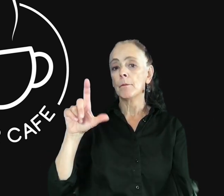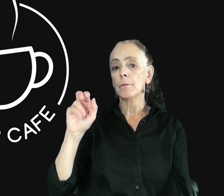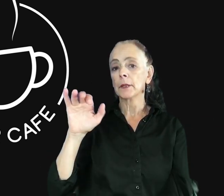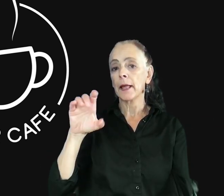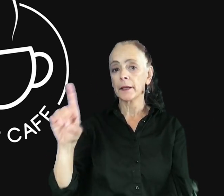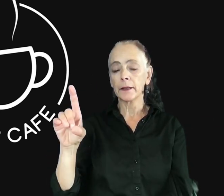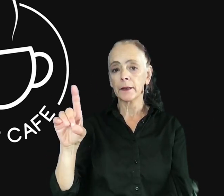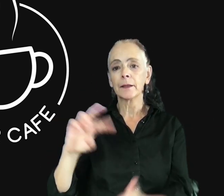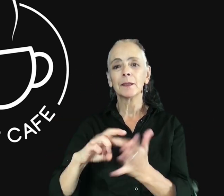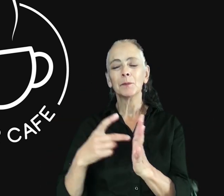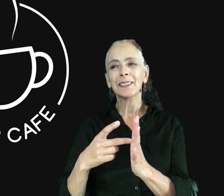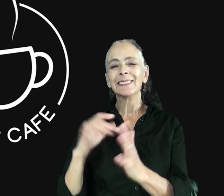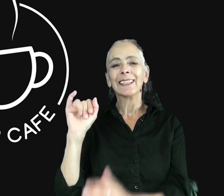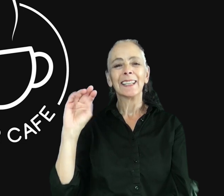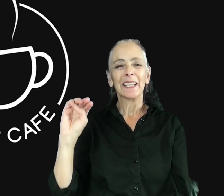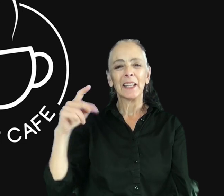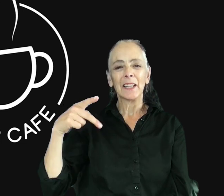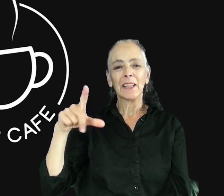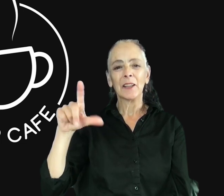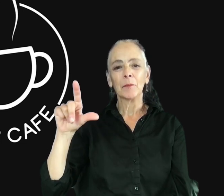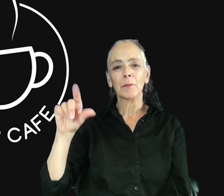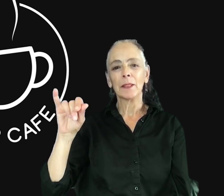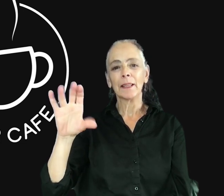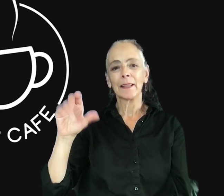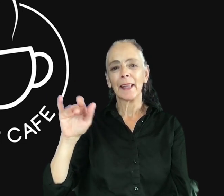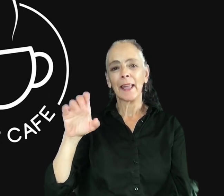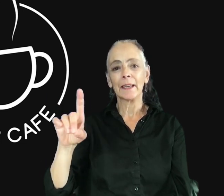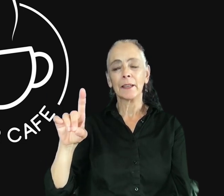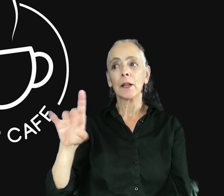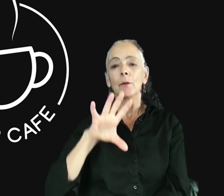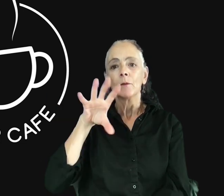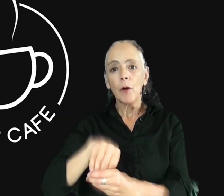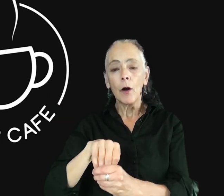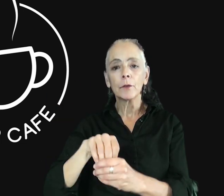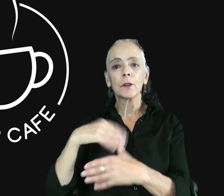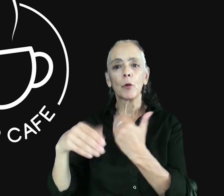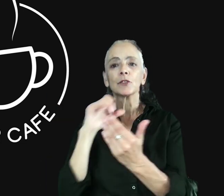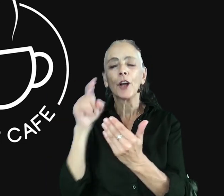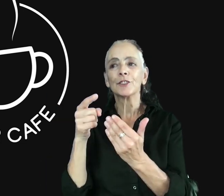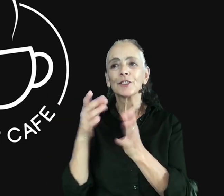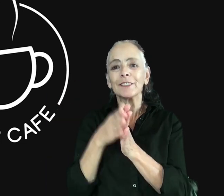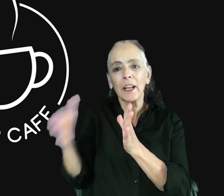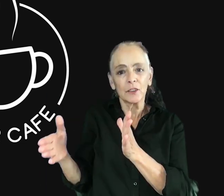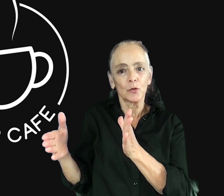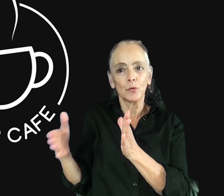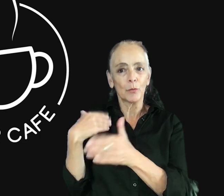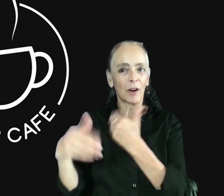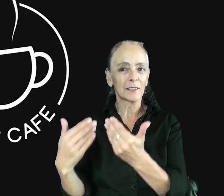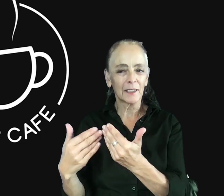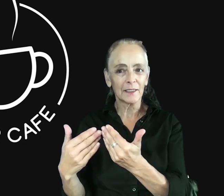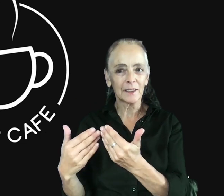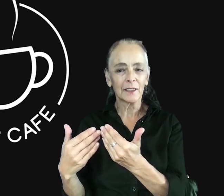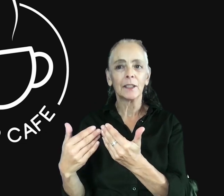this means it's more being implicated right it's being a part of the of the process not only just kind of adjacent to it so being in